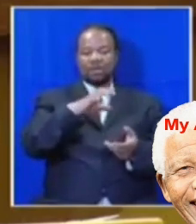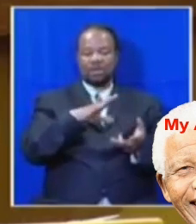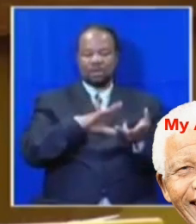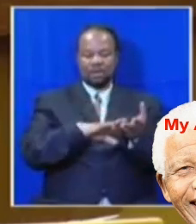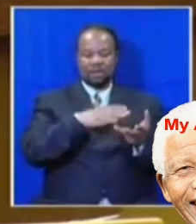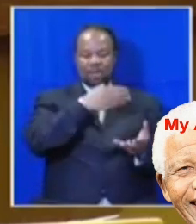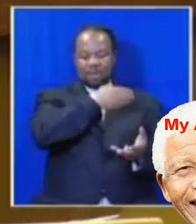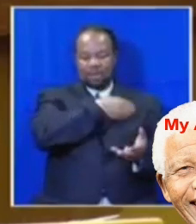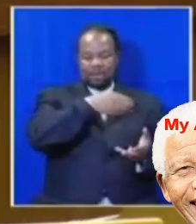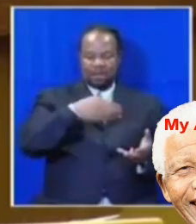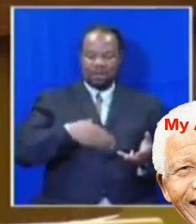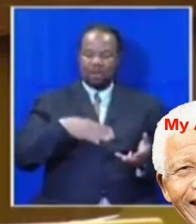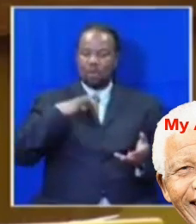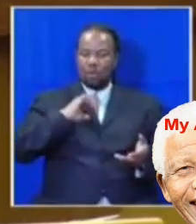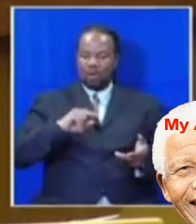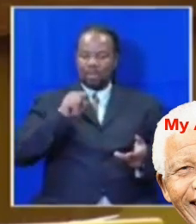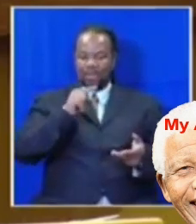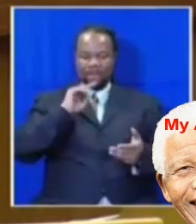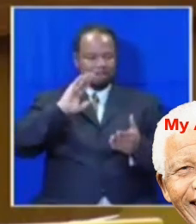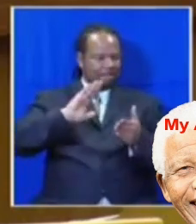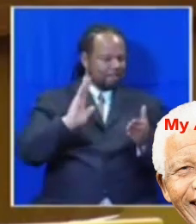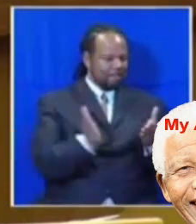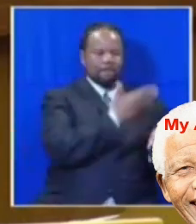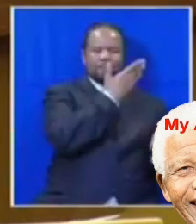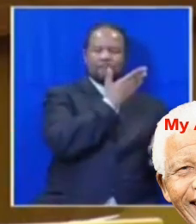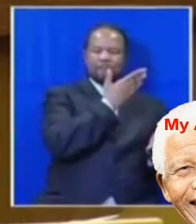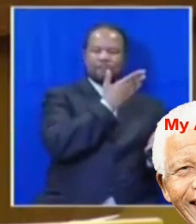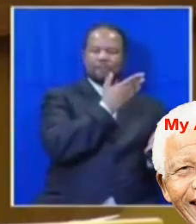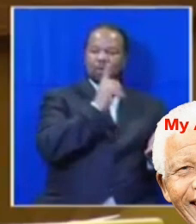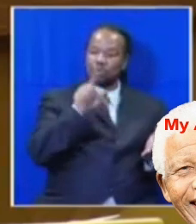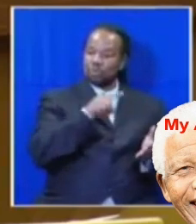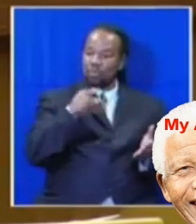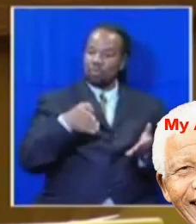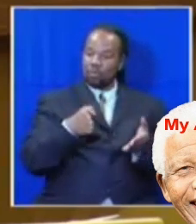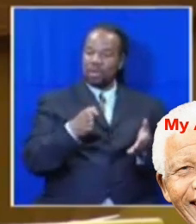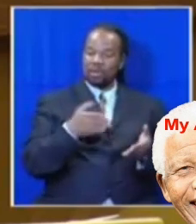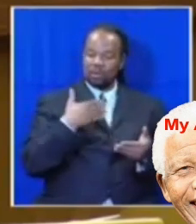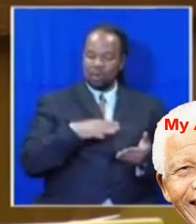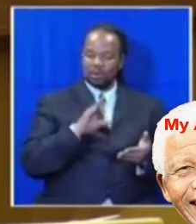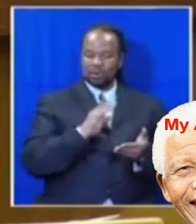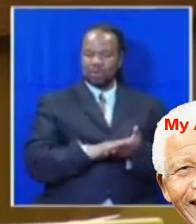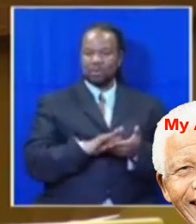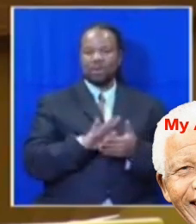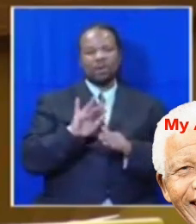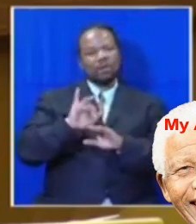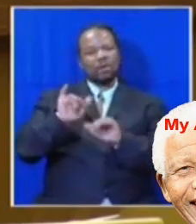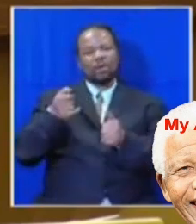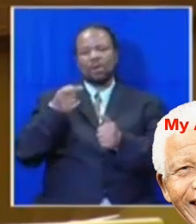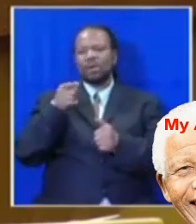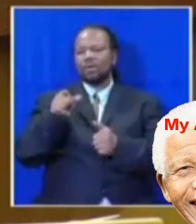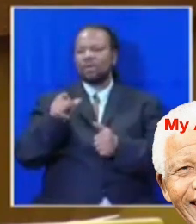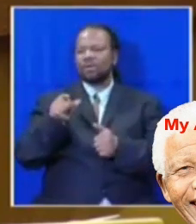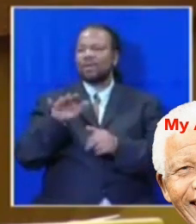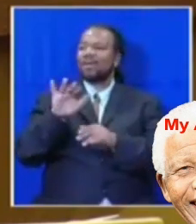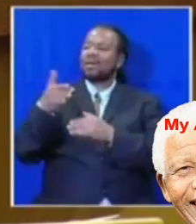foul means. Through foul means. You are following dictates of owners of the